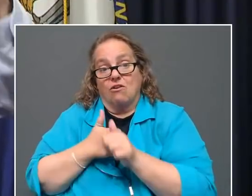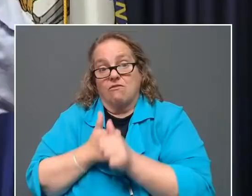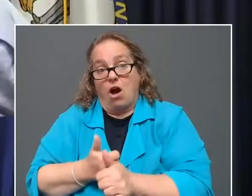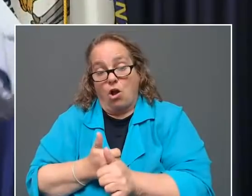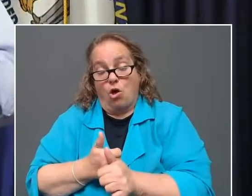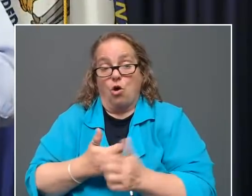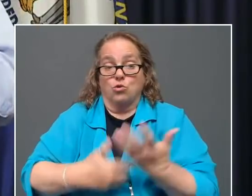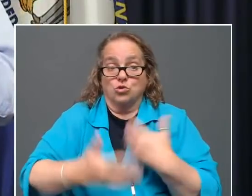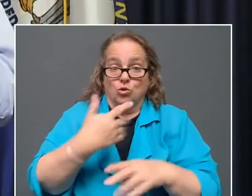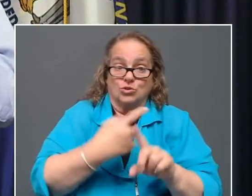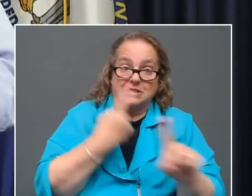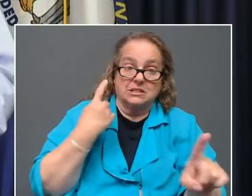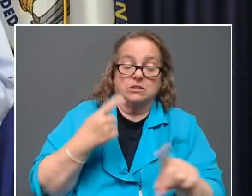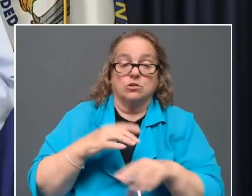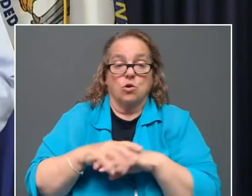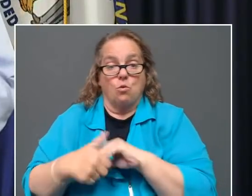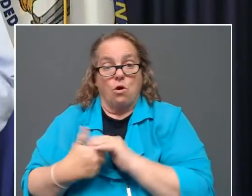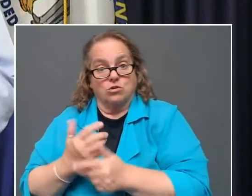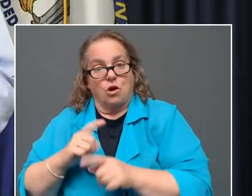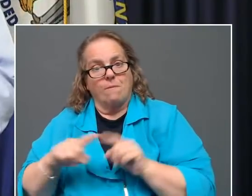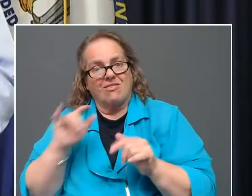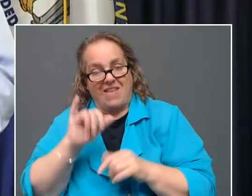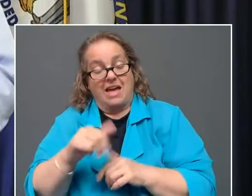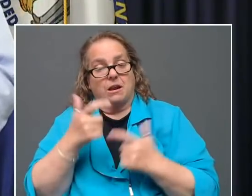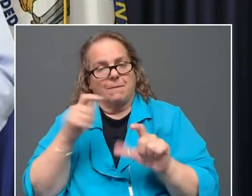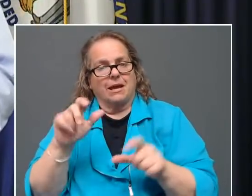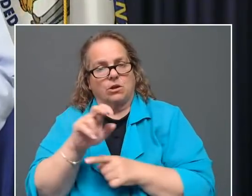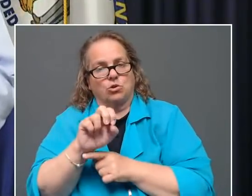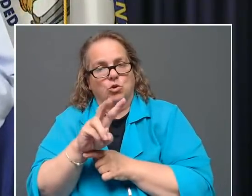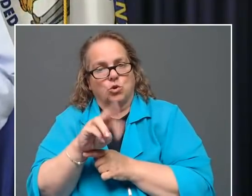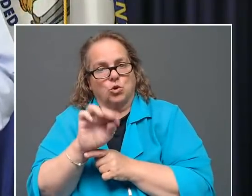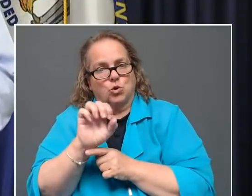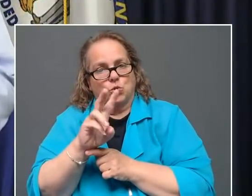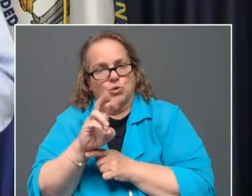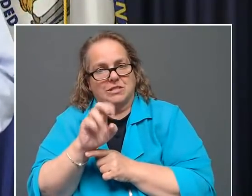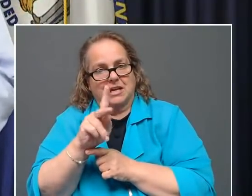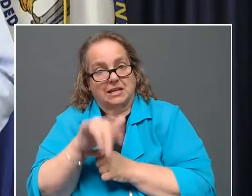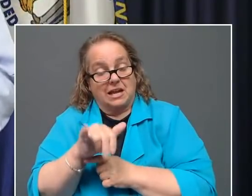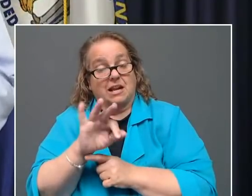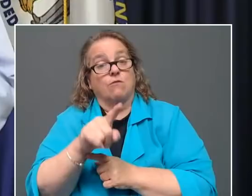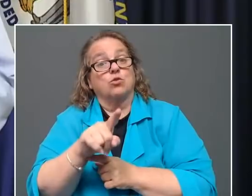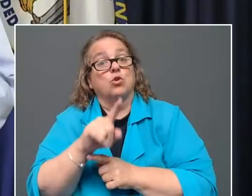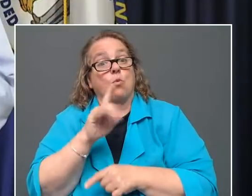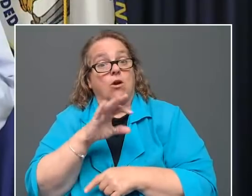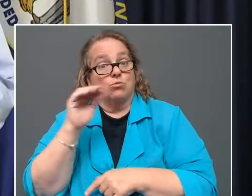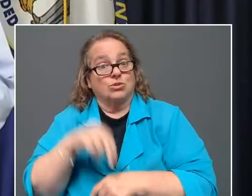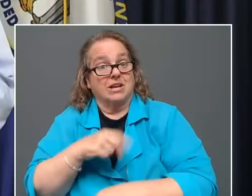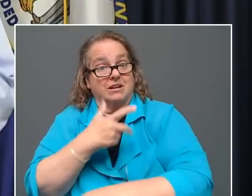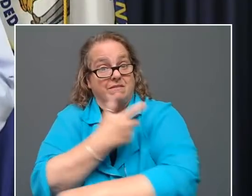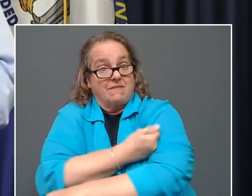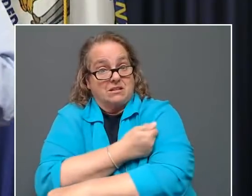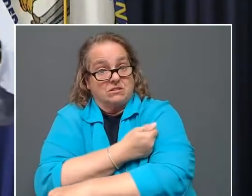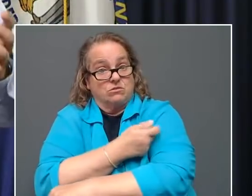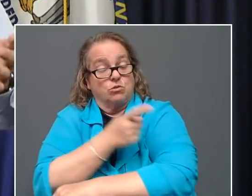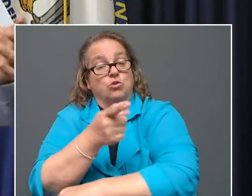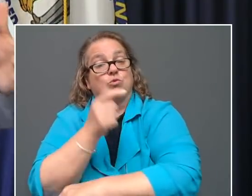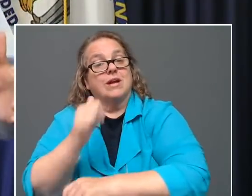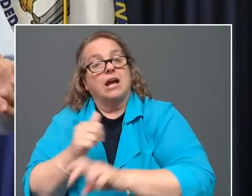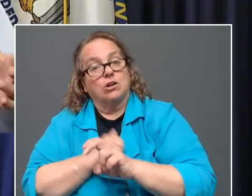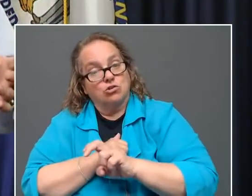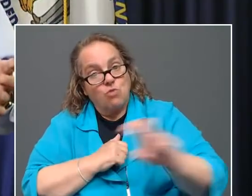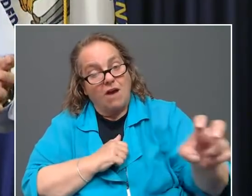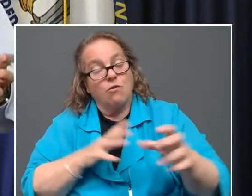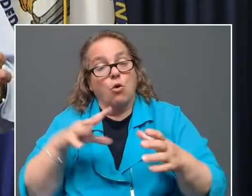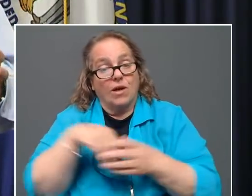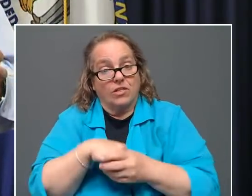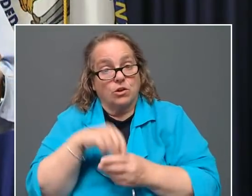Kentucky, and we'll be adjusting our website advice. If you are fully vaccinated, domestic travel, while not fully